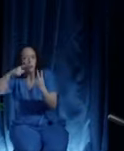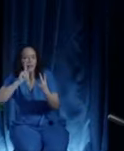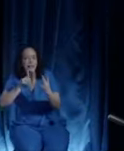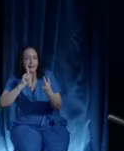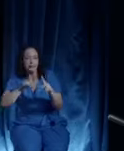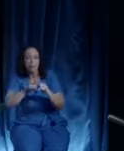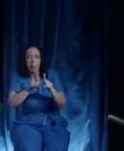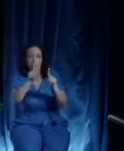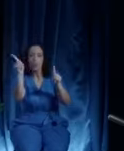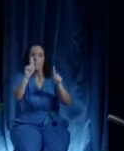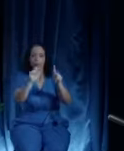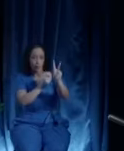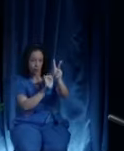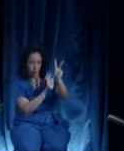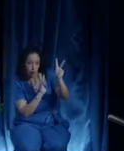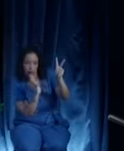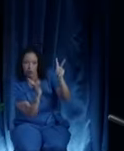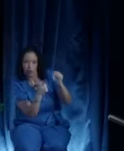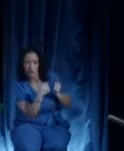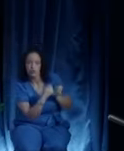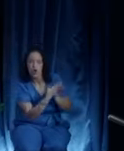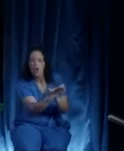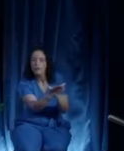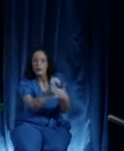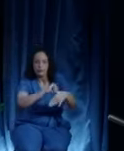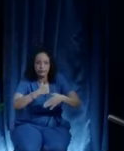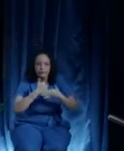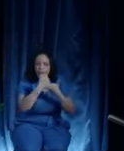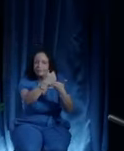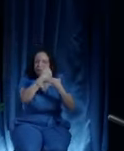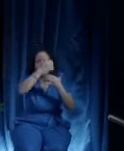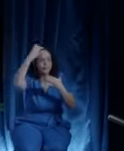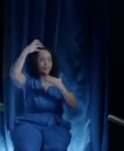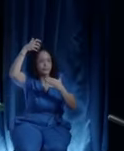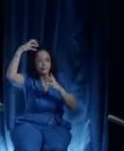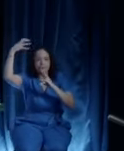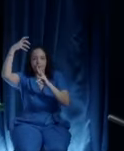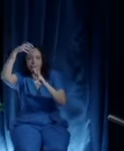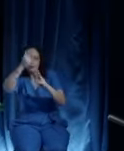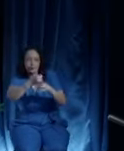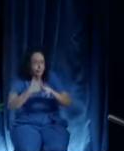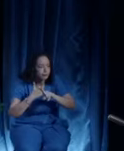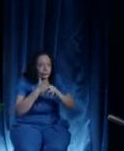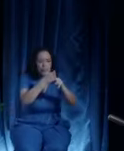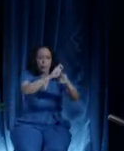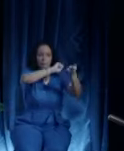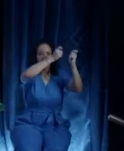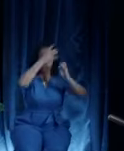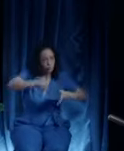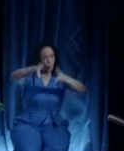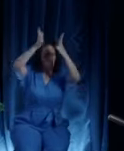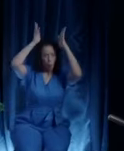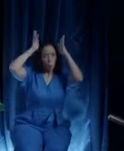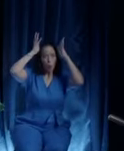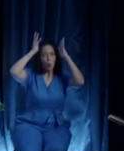them, the people who are the next rung down, who helped the monarchs step into that role and hit the ground running, who